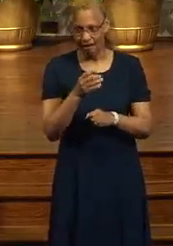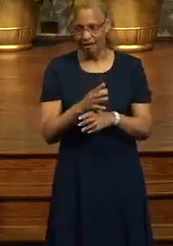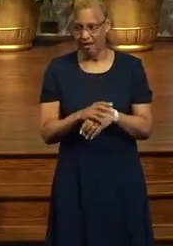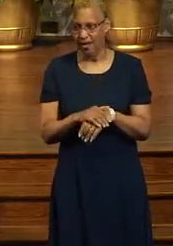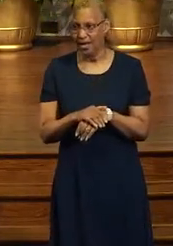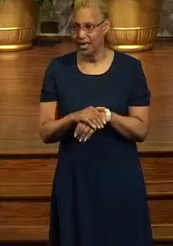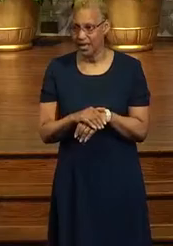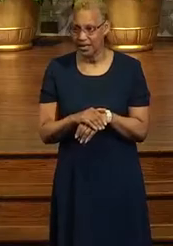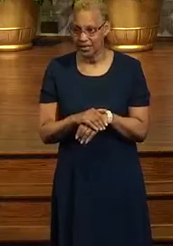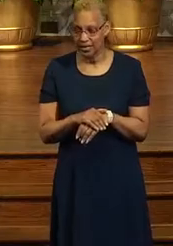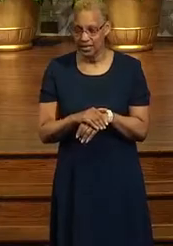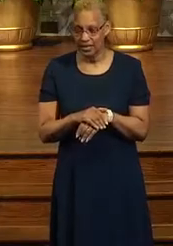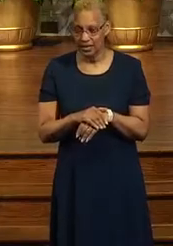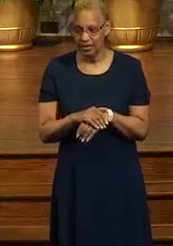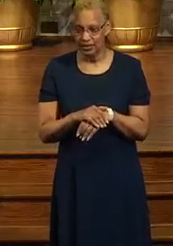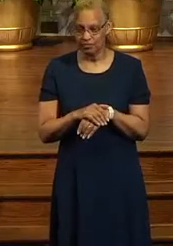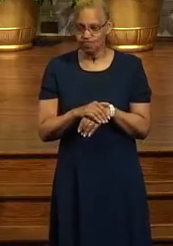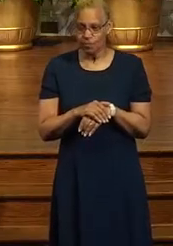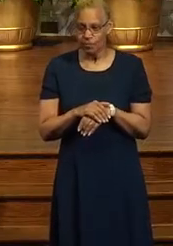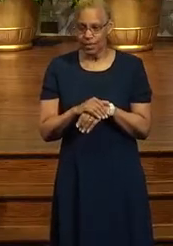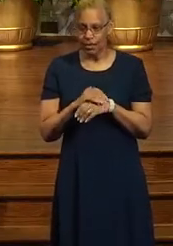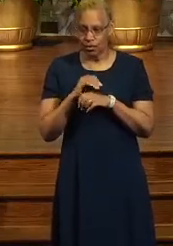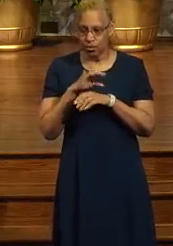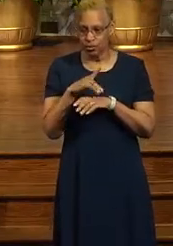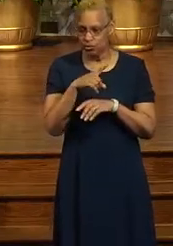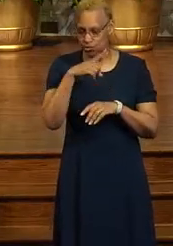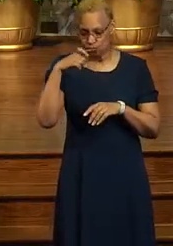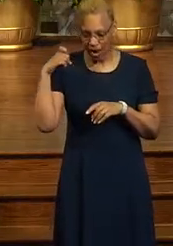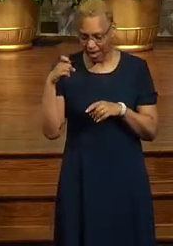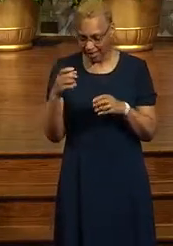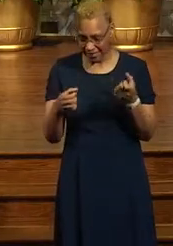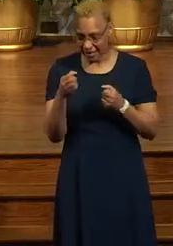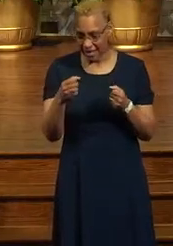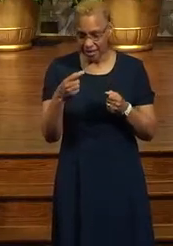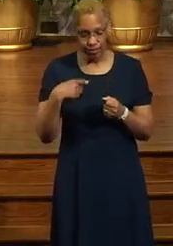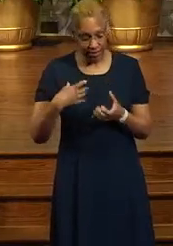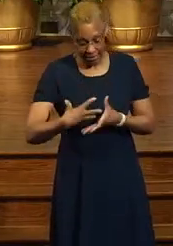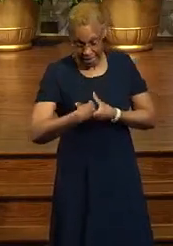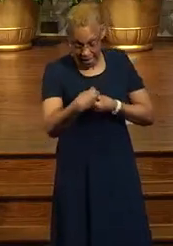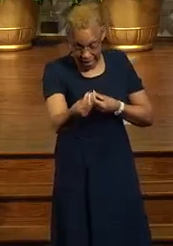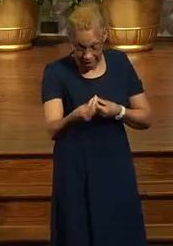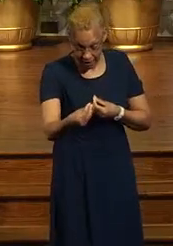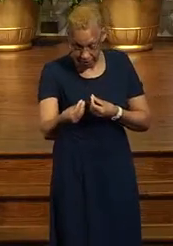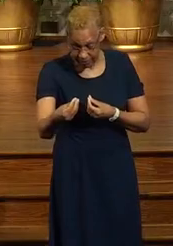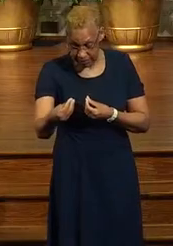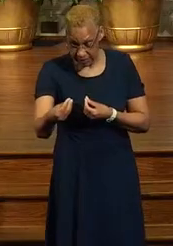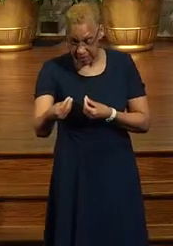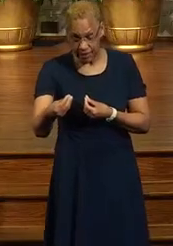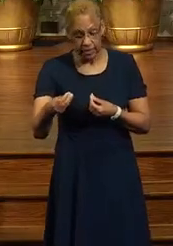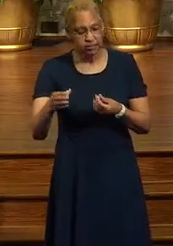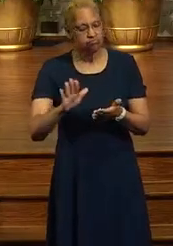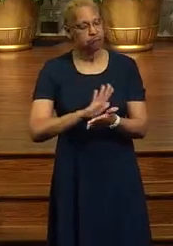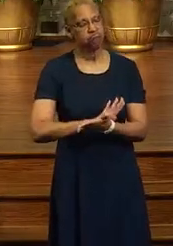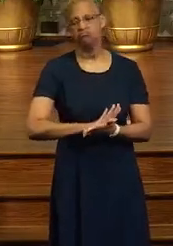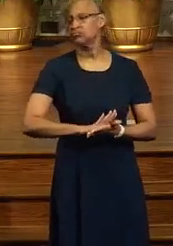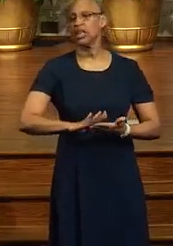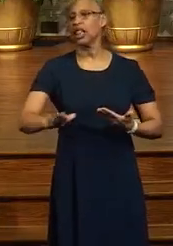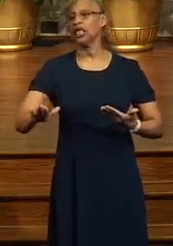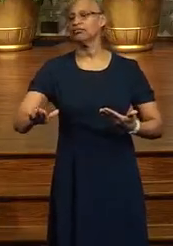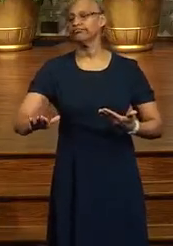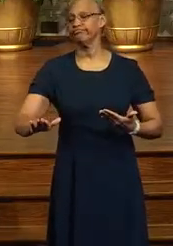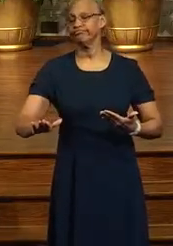Blow dry the car. And we exit out the car wash. Totally clean.